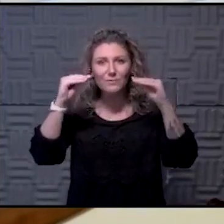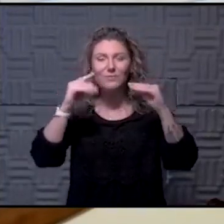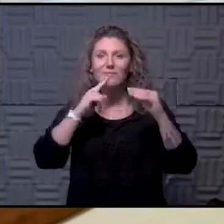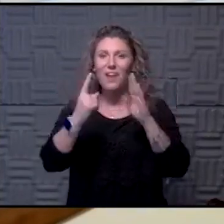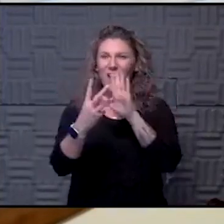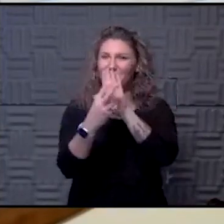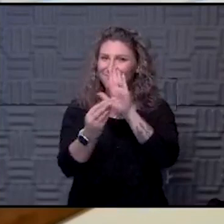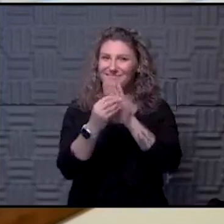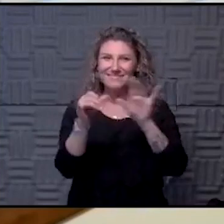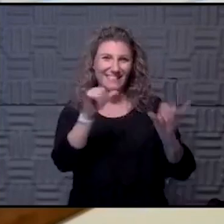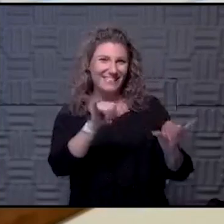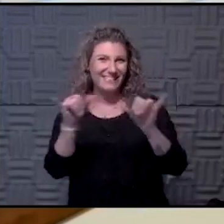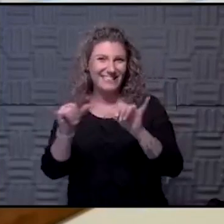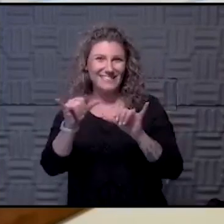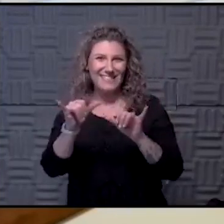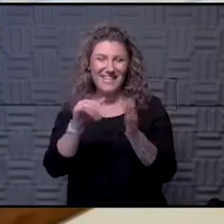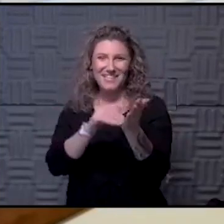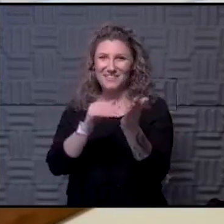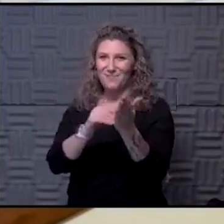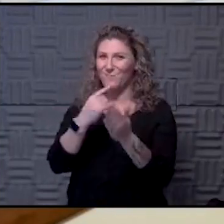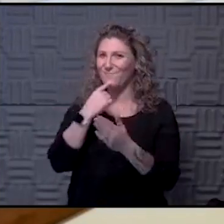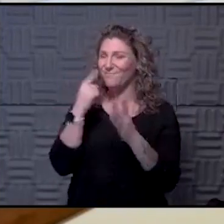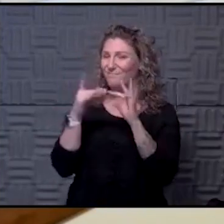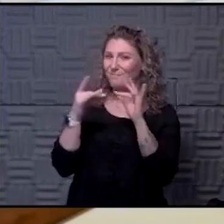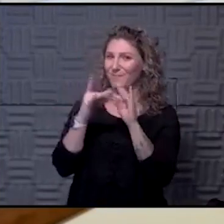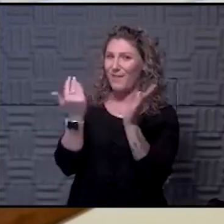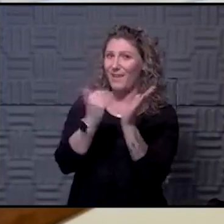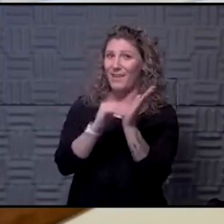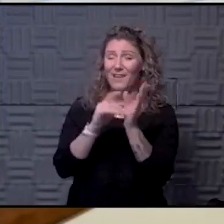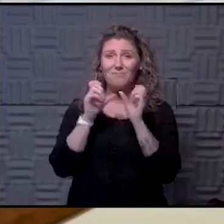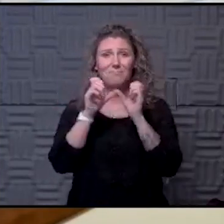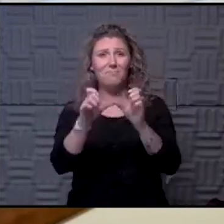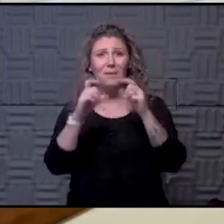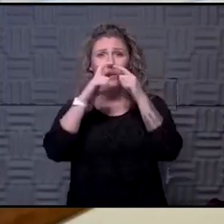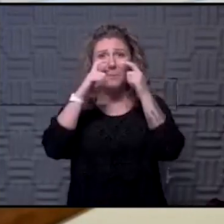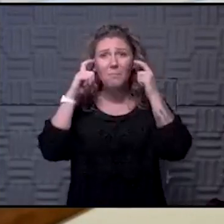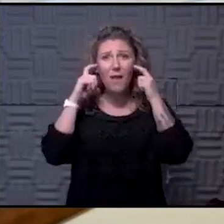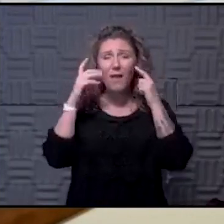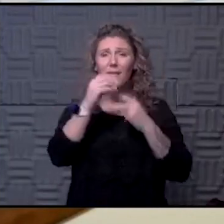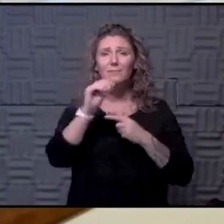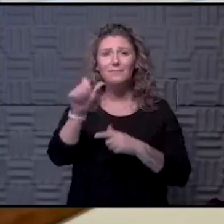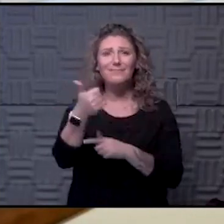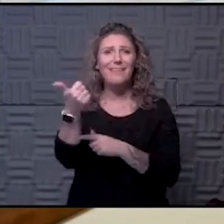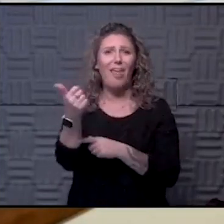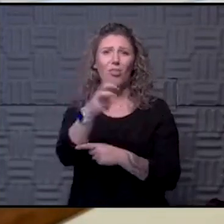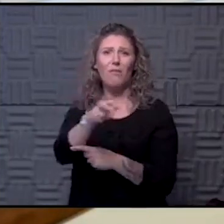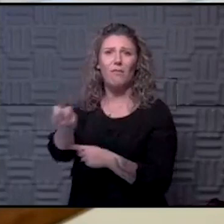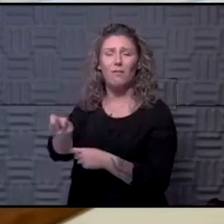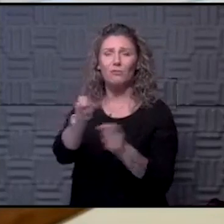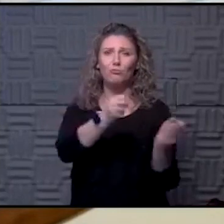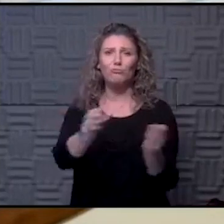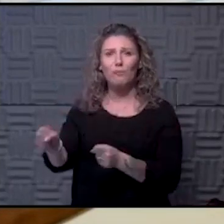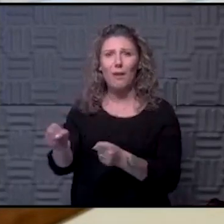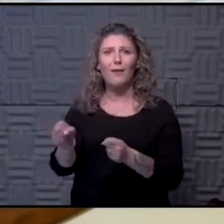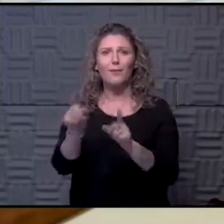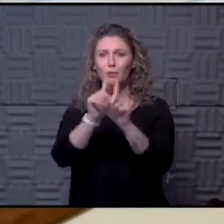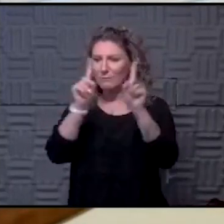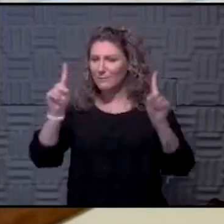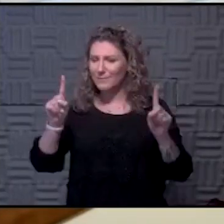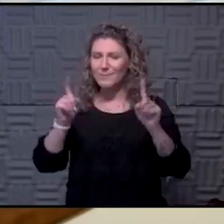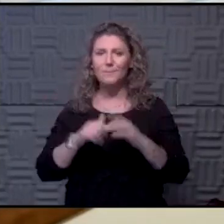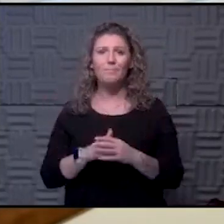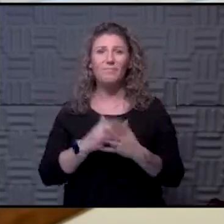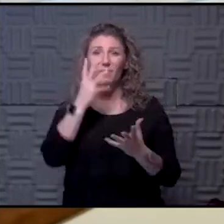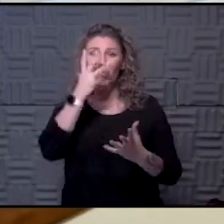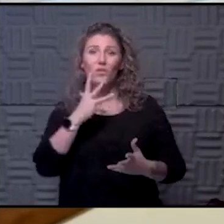the same sentiments that Dr. Areola said once again. Continue your mask wearing and the other mitigation strategies. We have